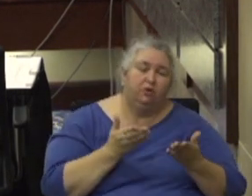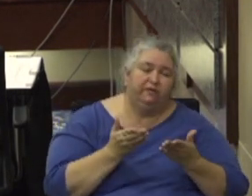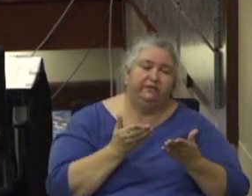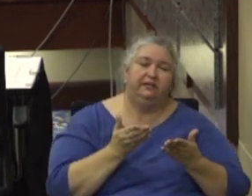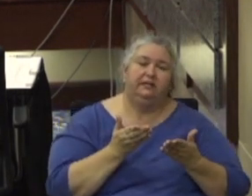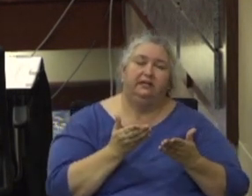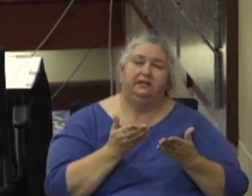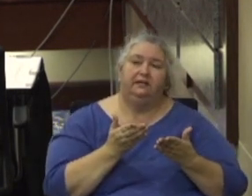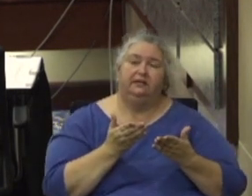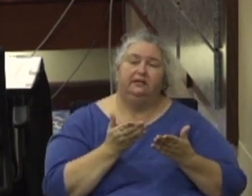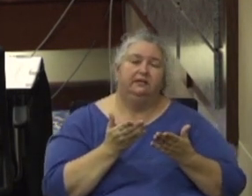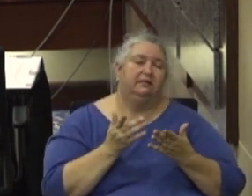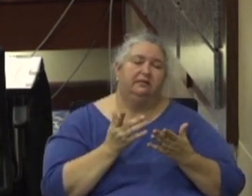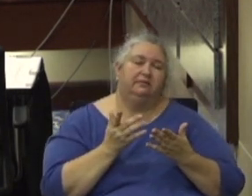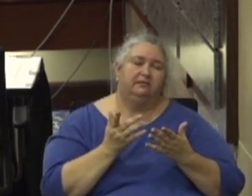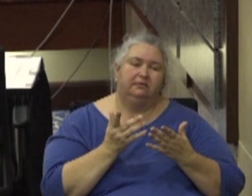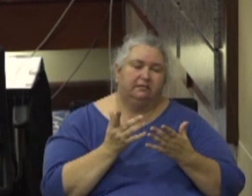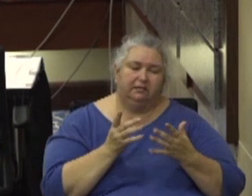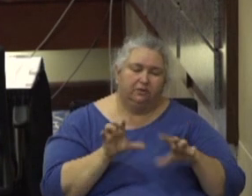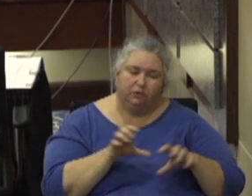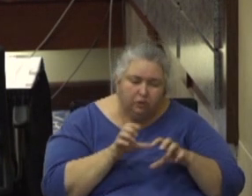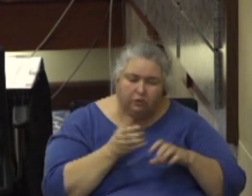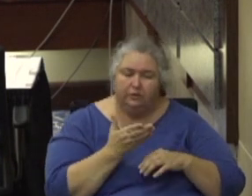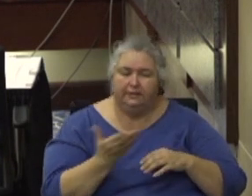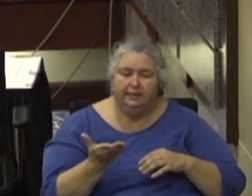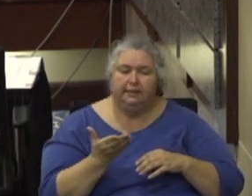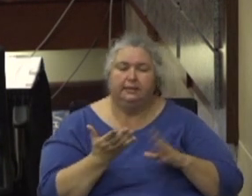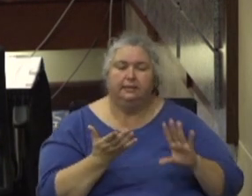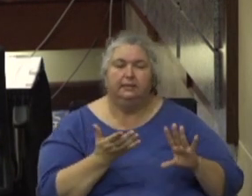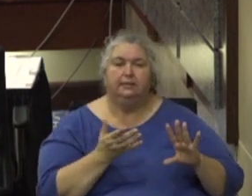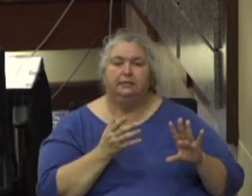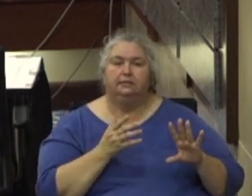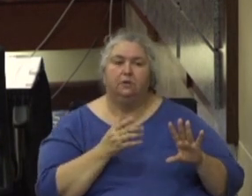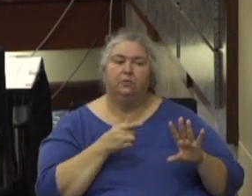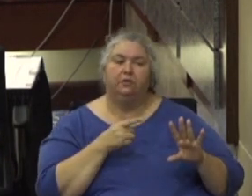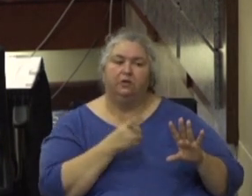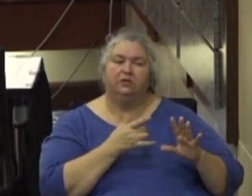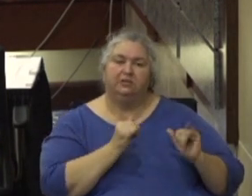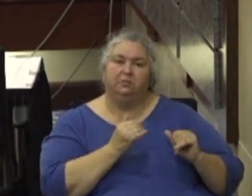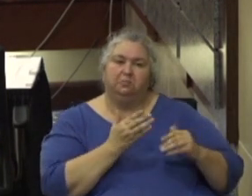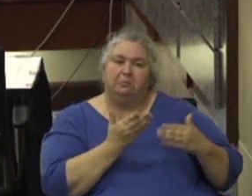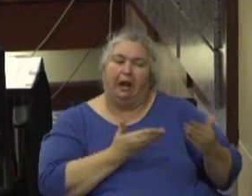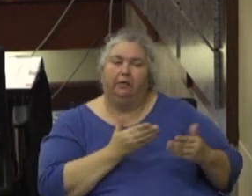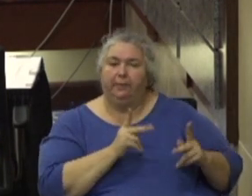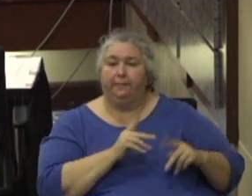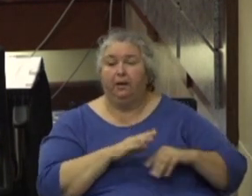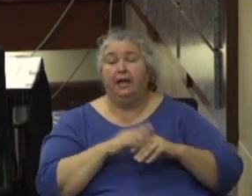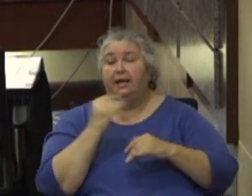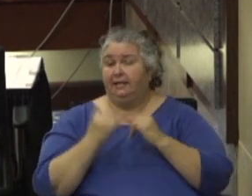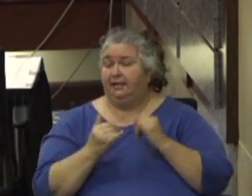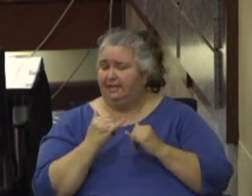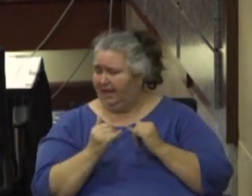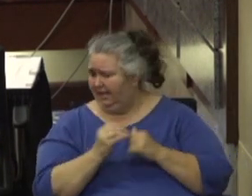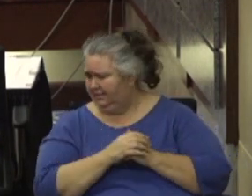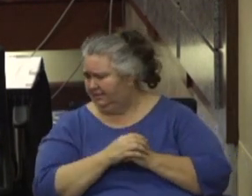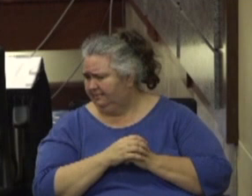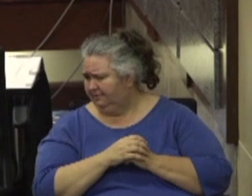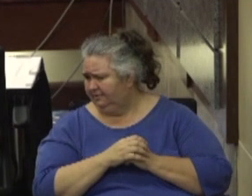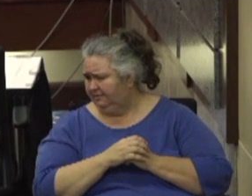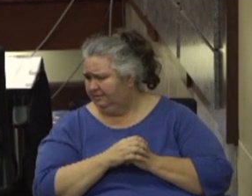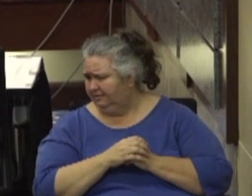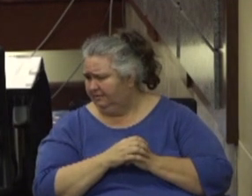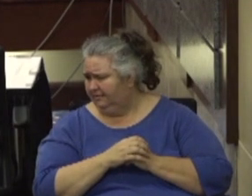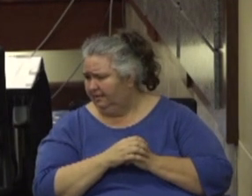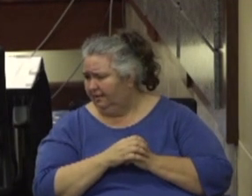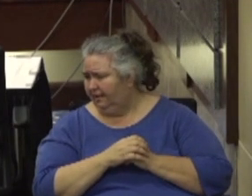other parts of the economy, they're still advancing. So the last two things really are focuses on local and state and federal